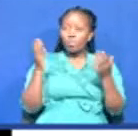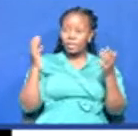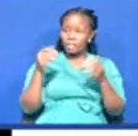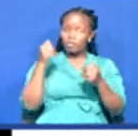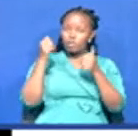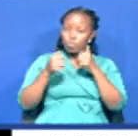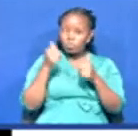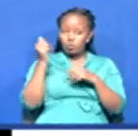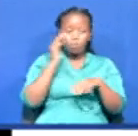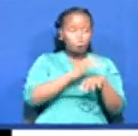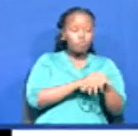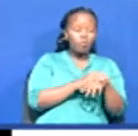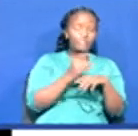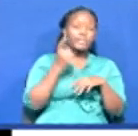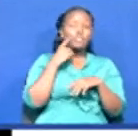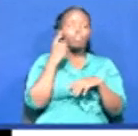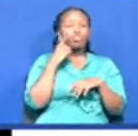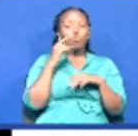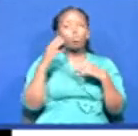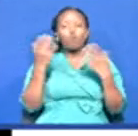shops or within the markets,